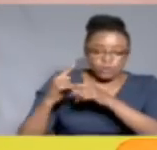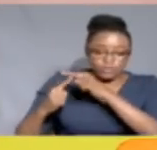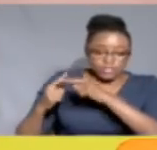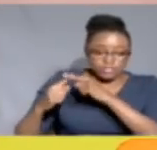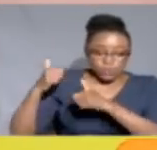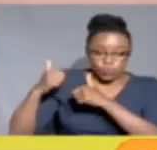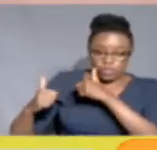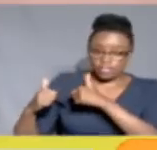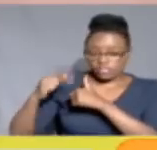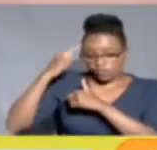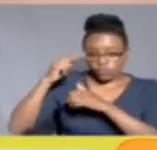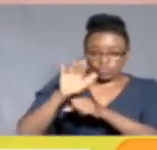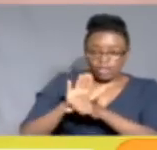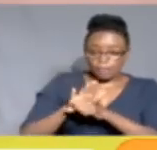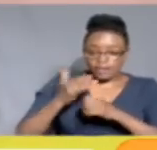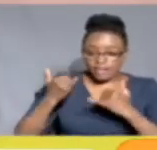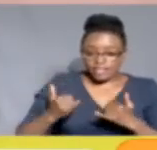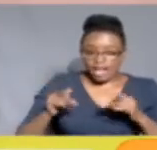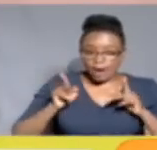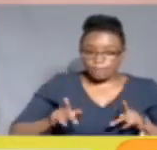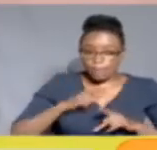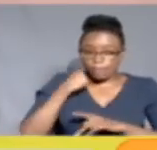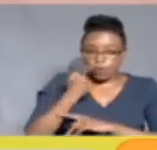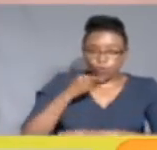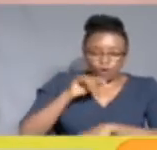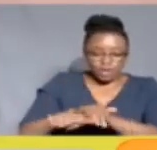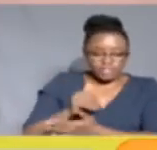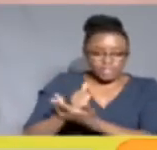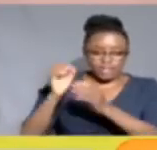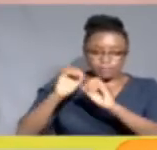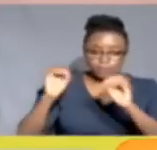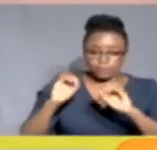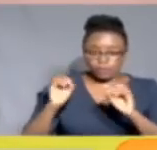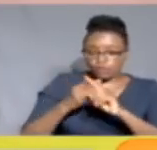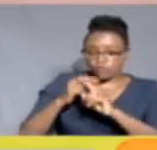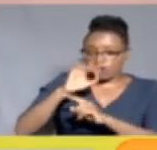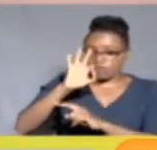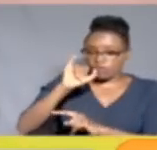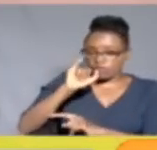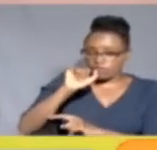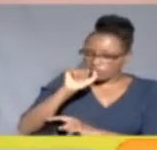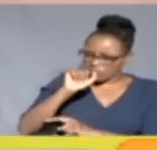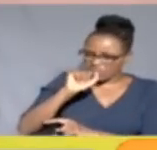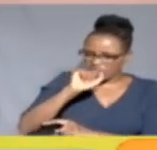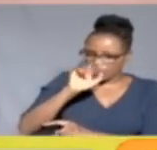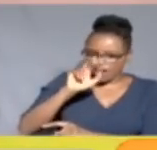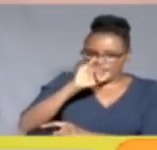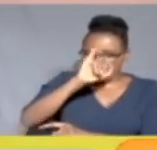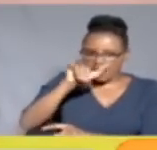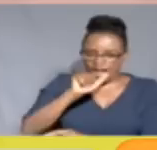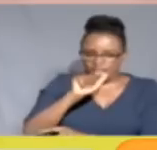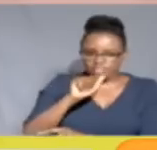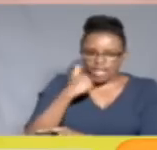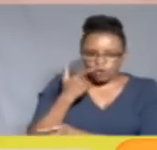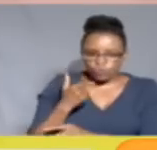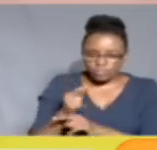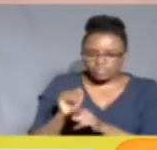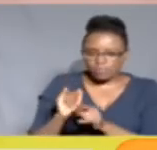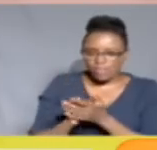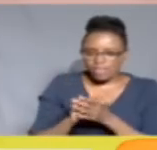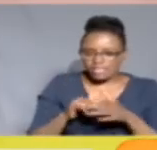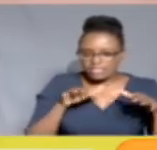experiences of many of the young people who do not get the help from Faraja, yeah, who are not put out on bond, mm, and are languishing,